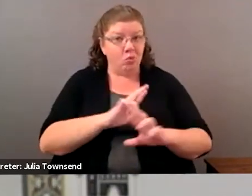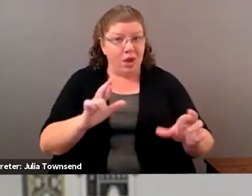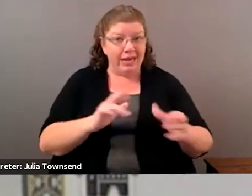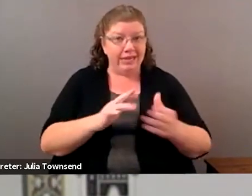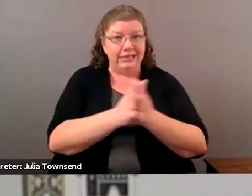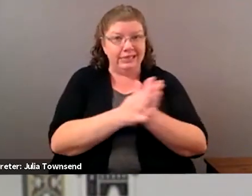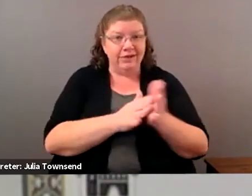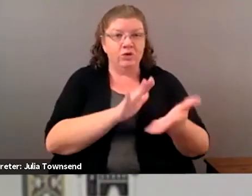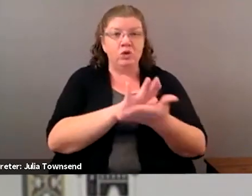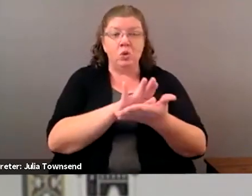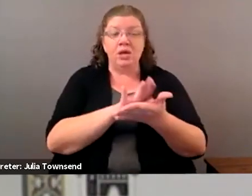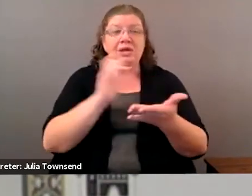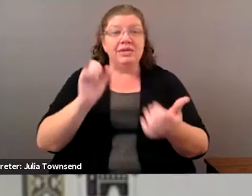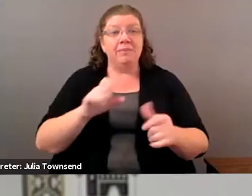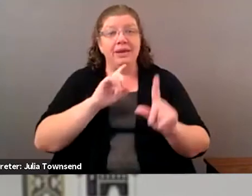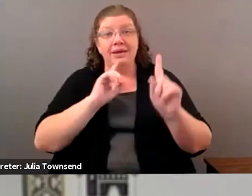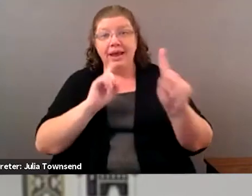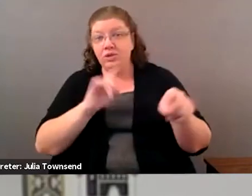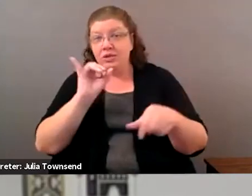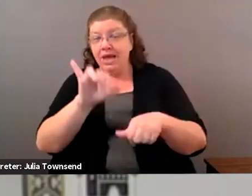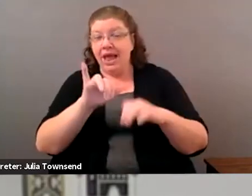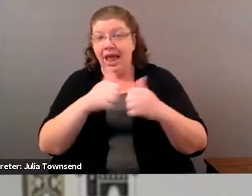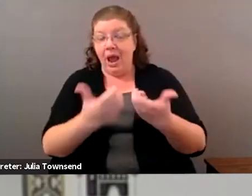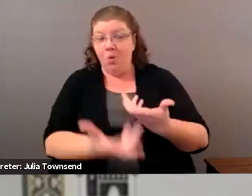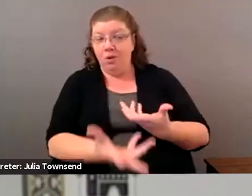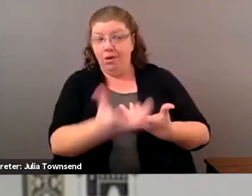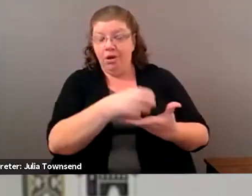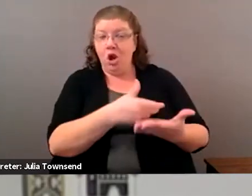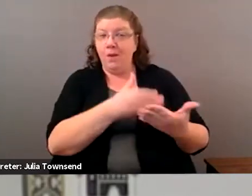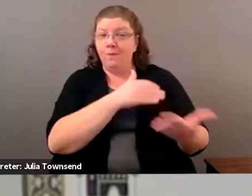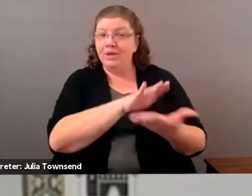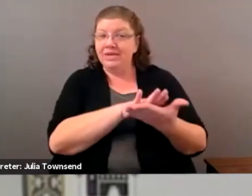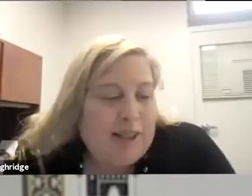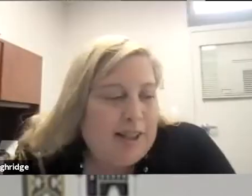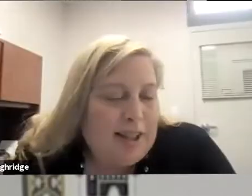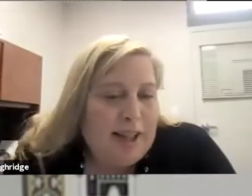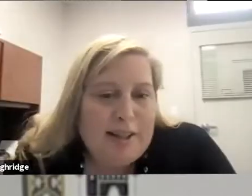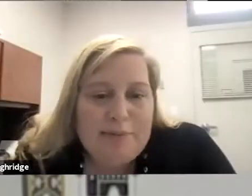could address that into how we are engaging our preschool and TKers.